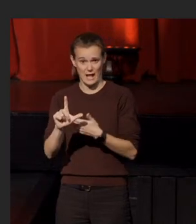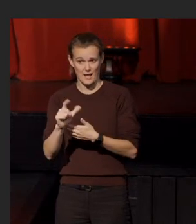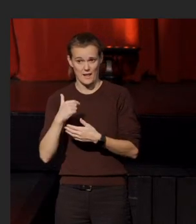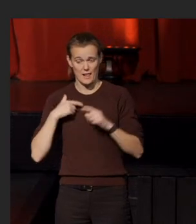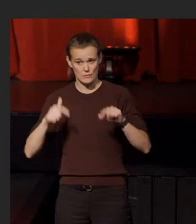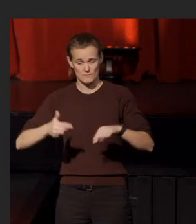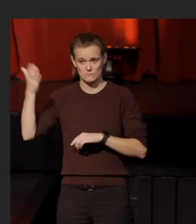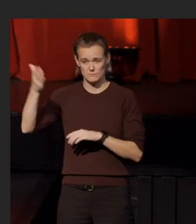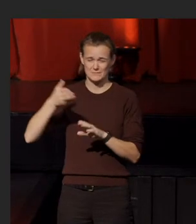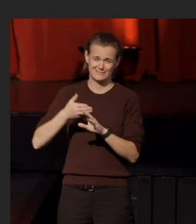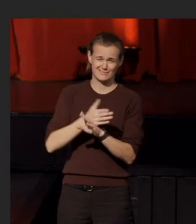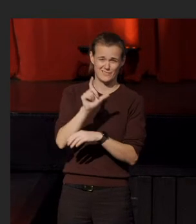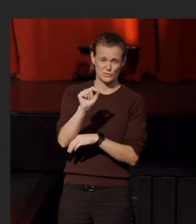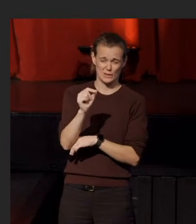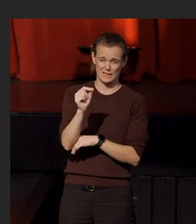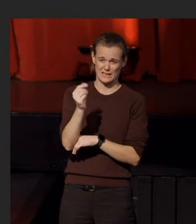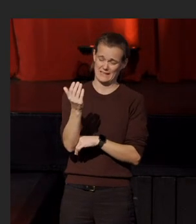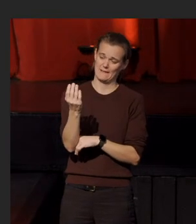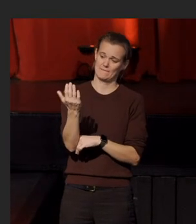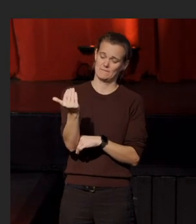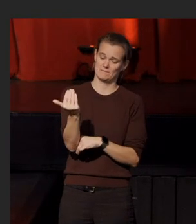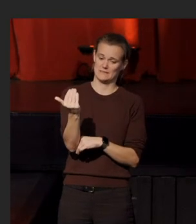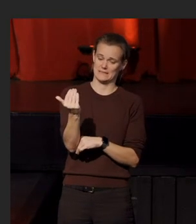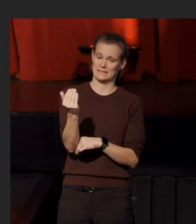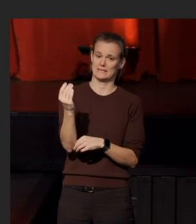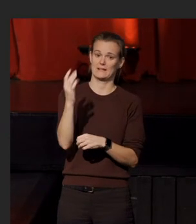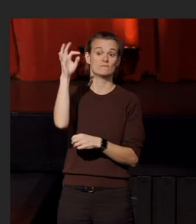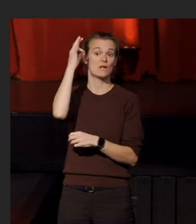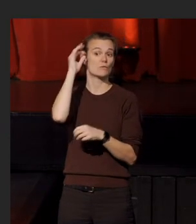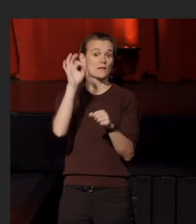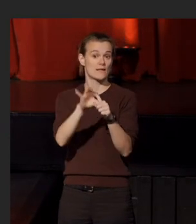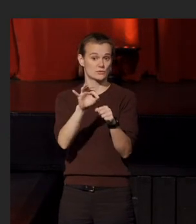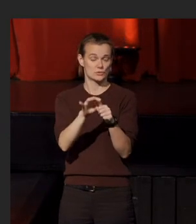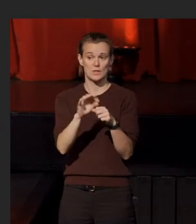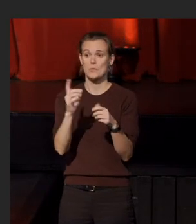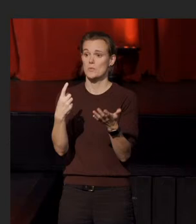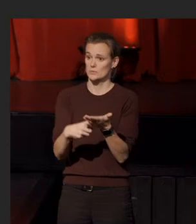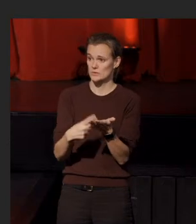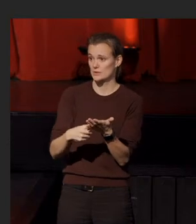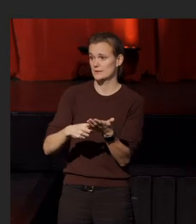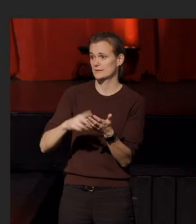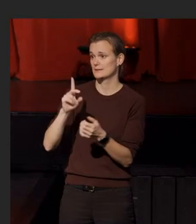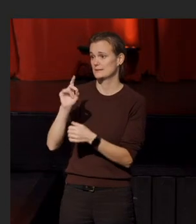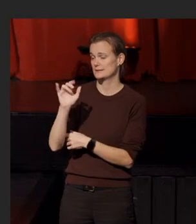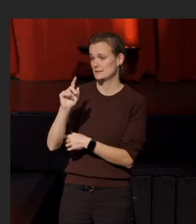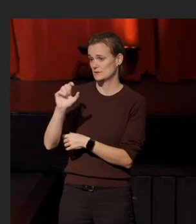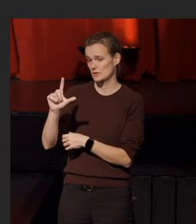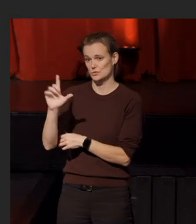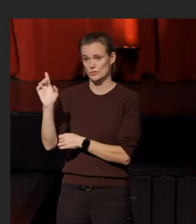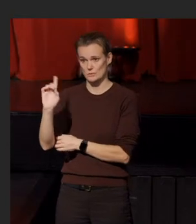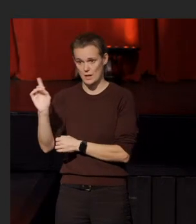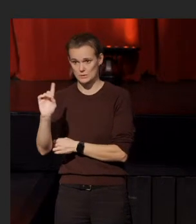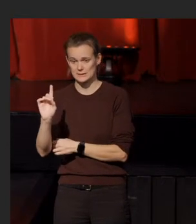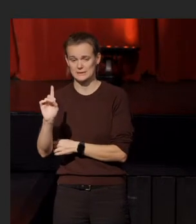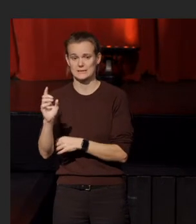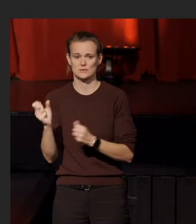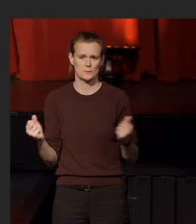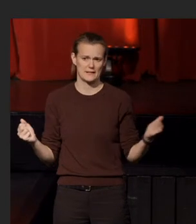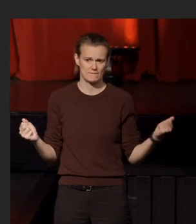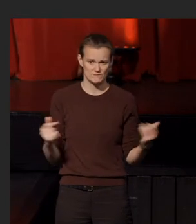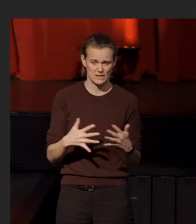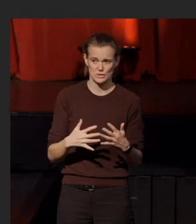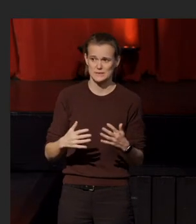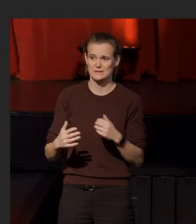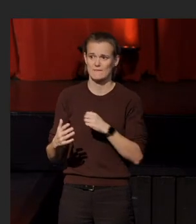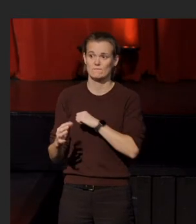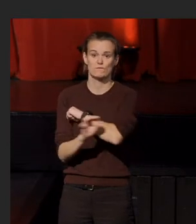election, and we were talking about digital democracy, and we were talking about all of the fears of foreign